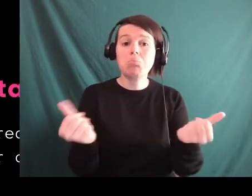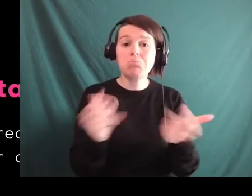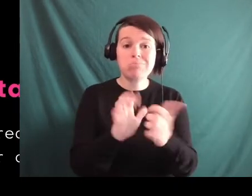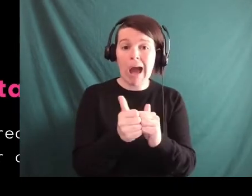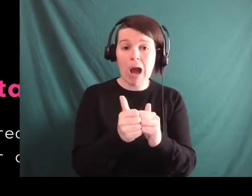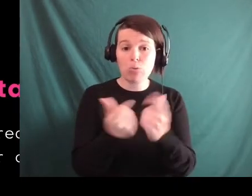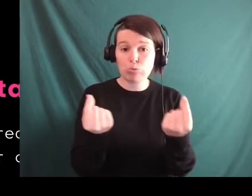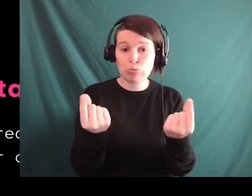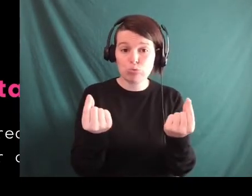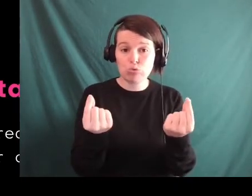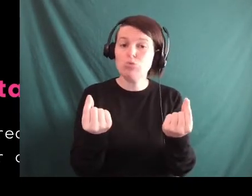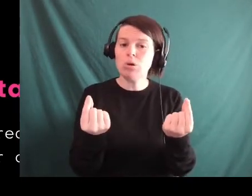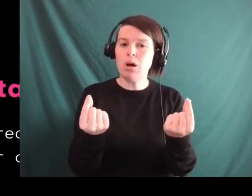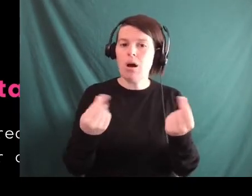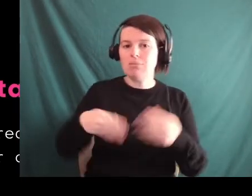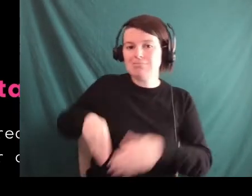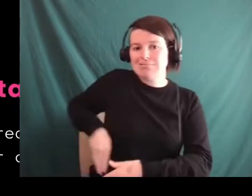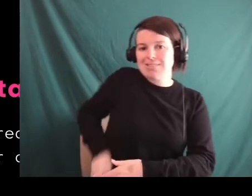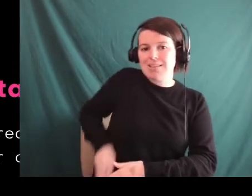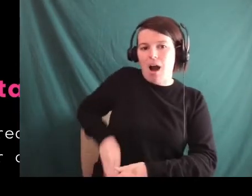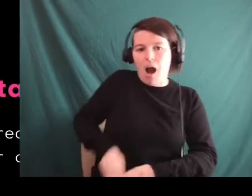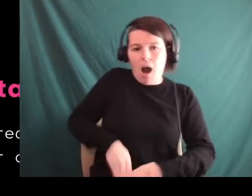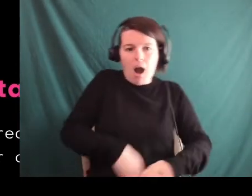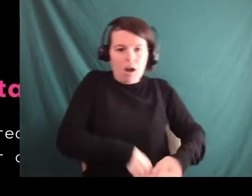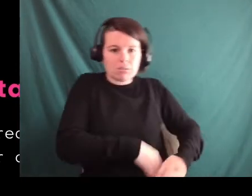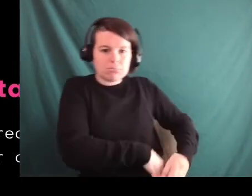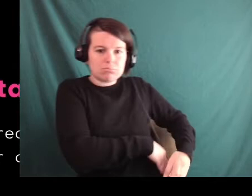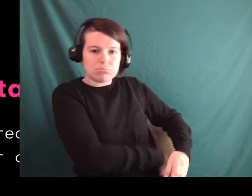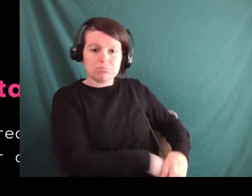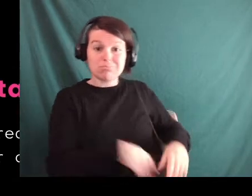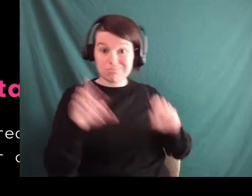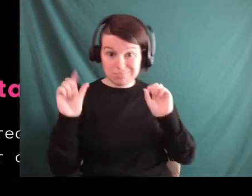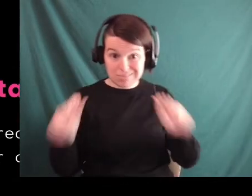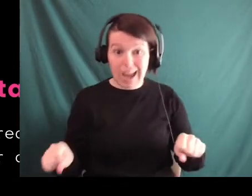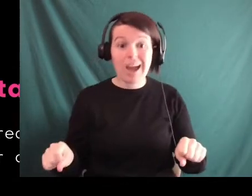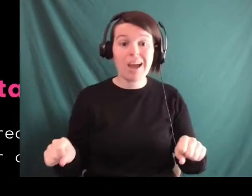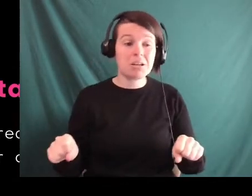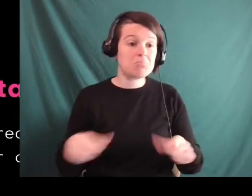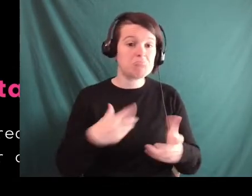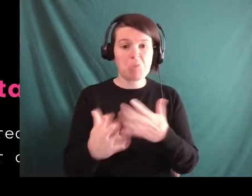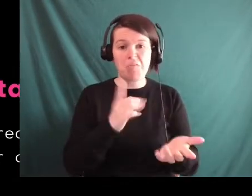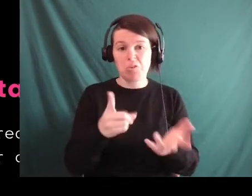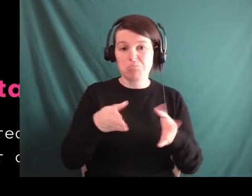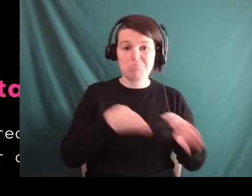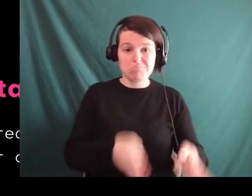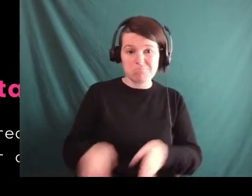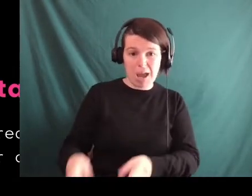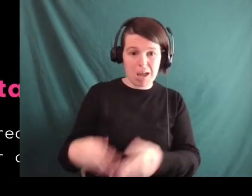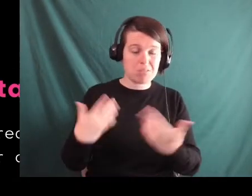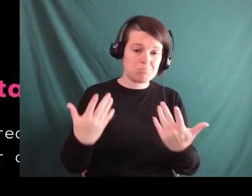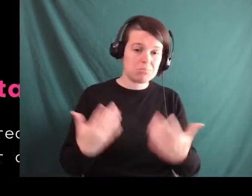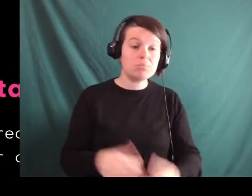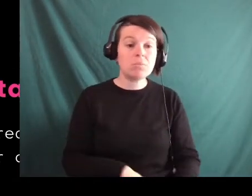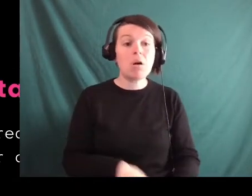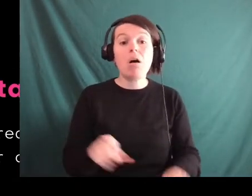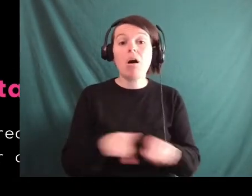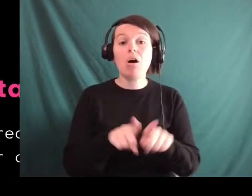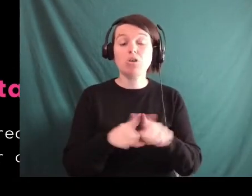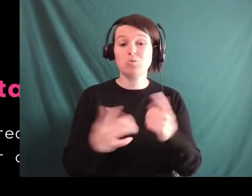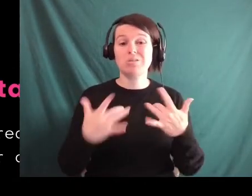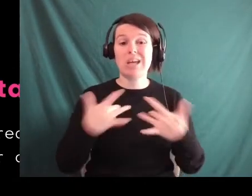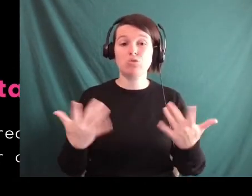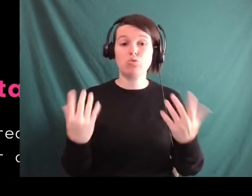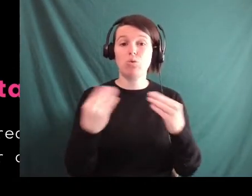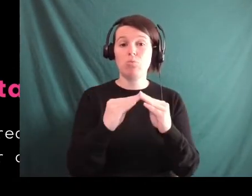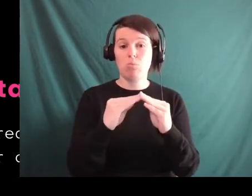because they're usually long enough that you can tuck them into your pants or your shorts, whatever you're wearing. Also, a lot of larger chested